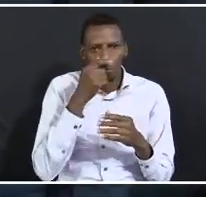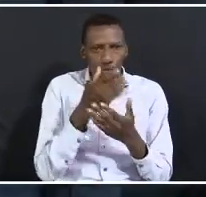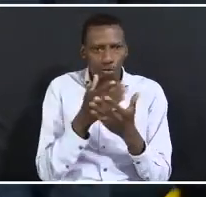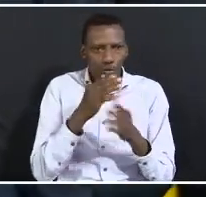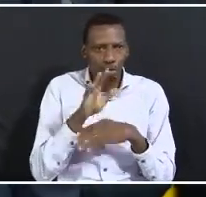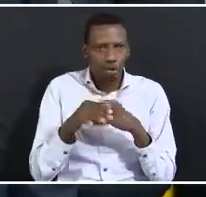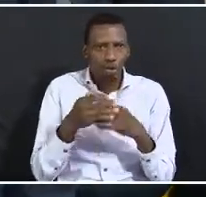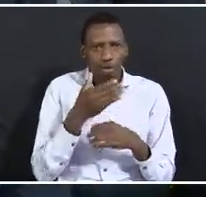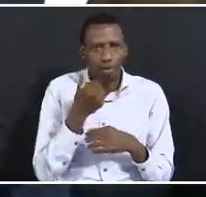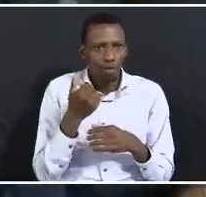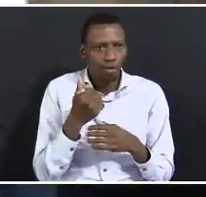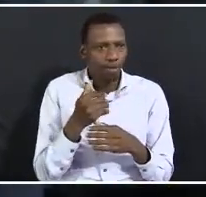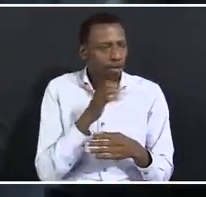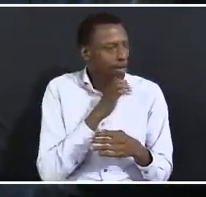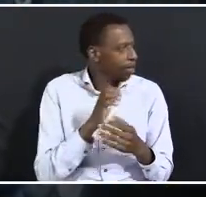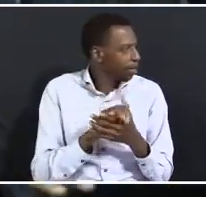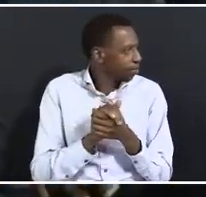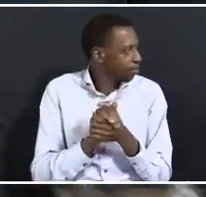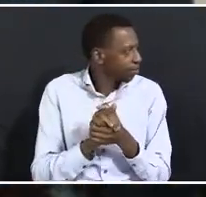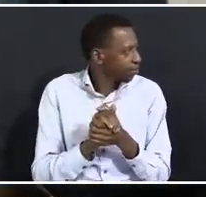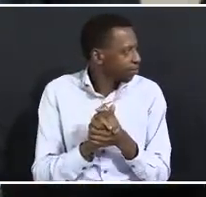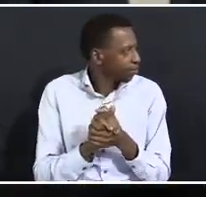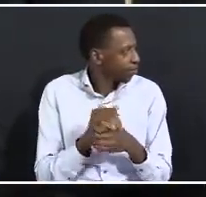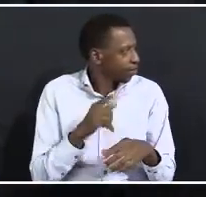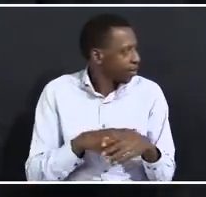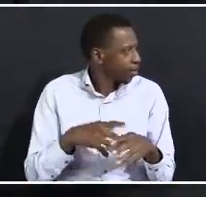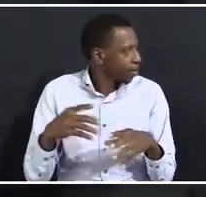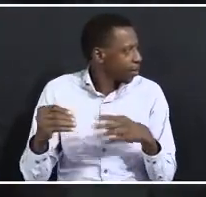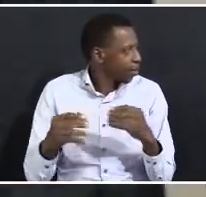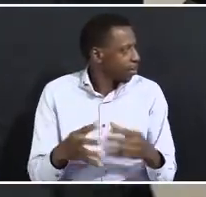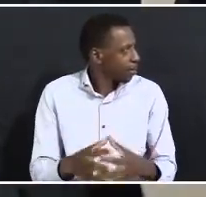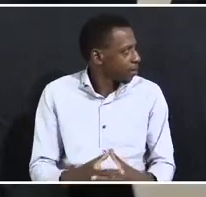elders, you can greet them even as we usher them out.